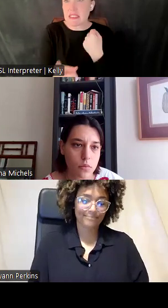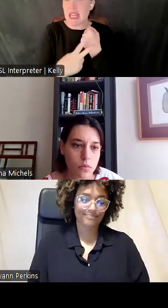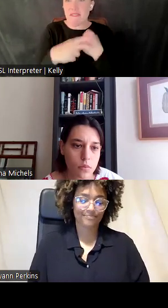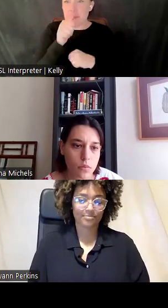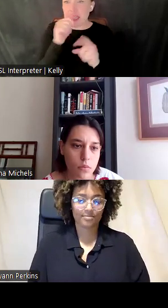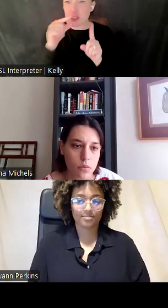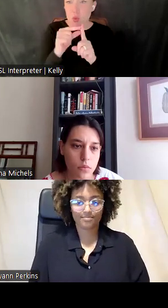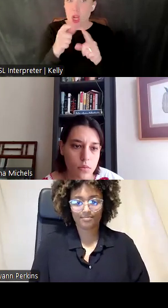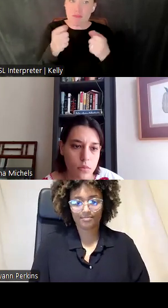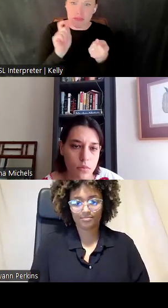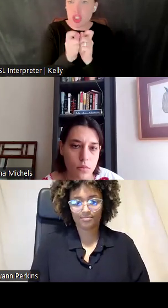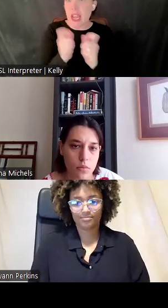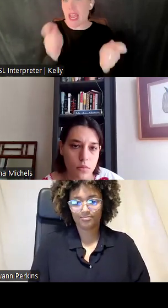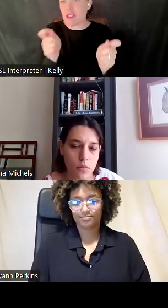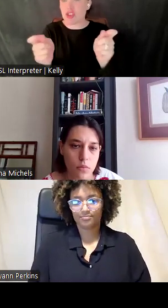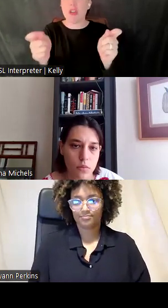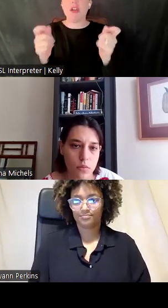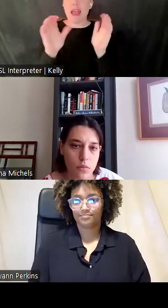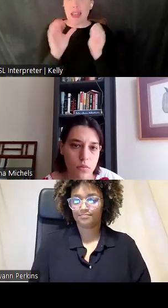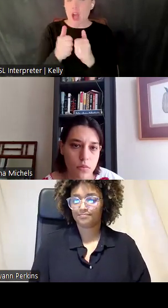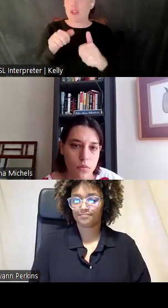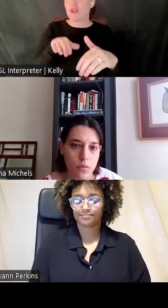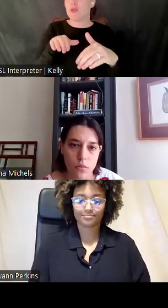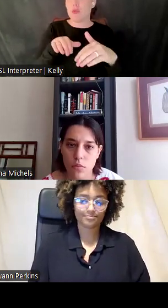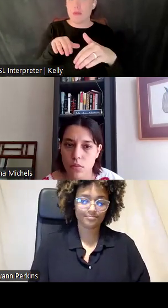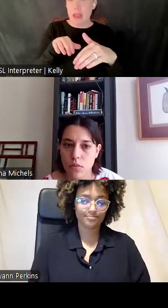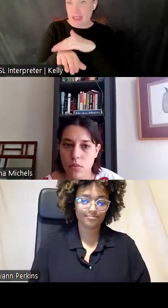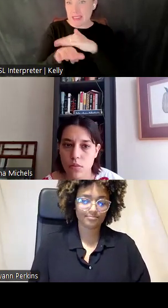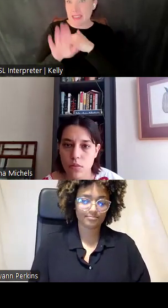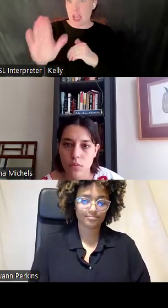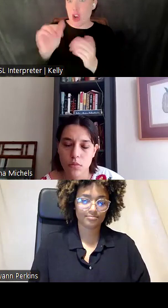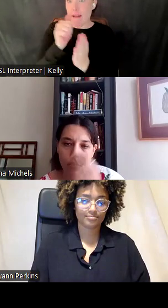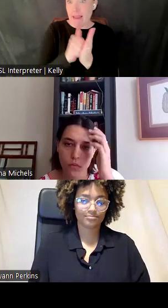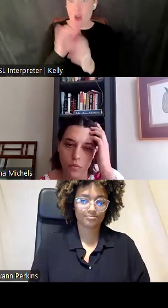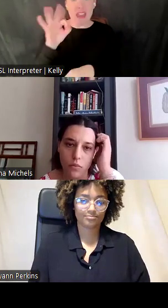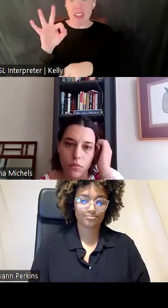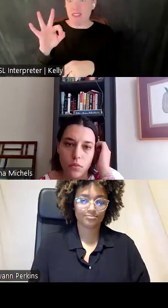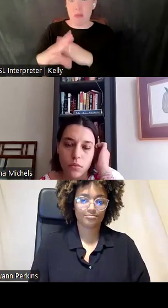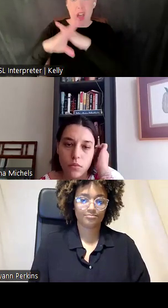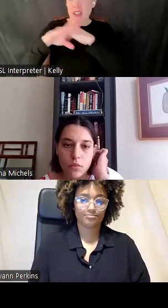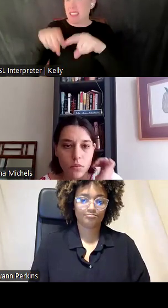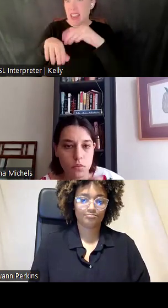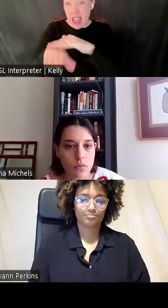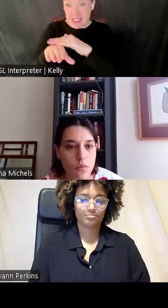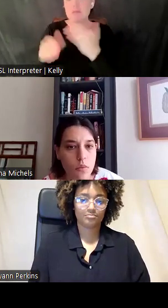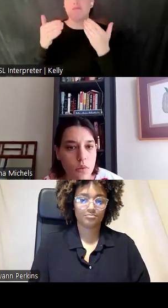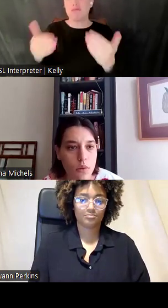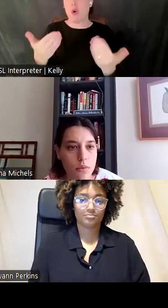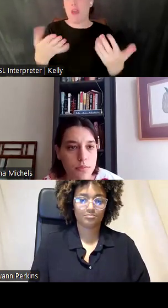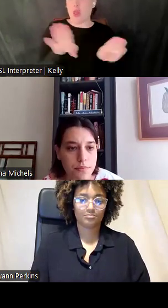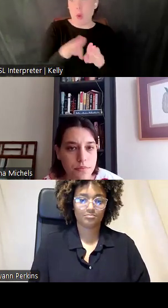how to review how to access accounts if they're locked out, and then creating new bank accounts.